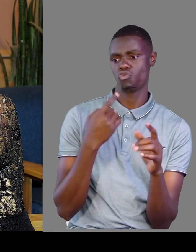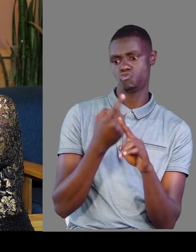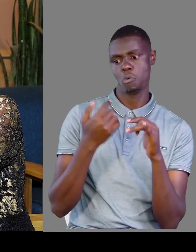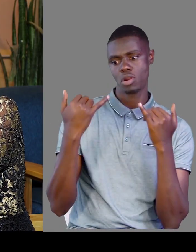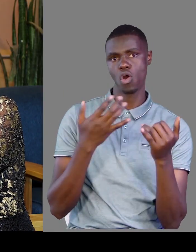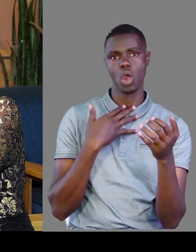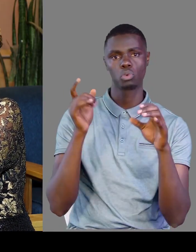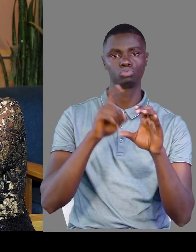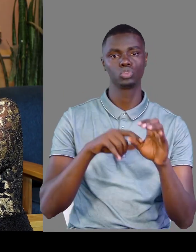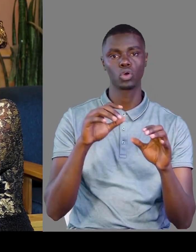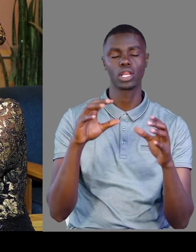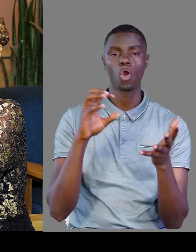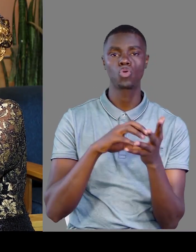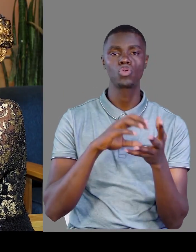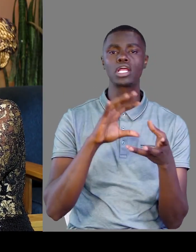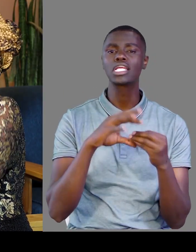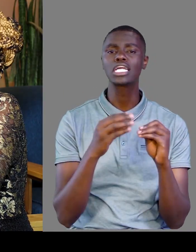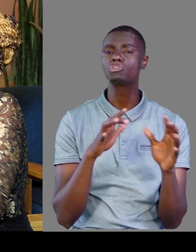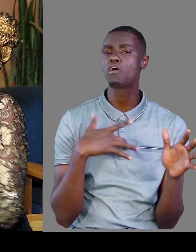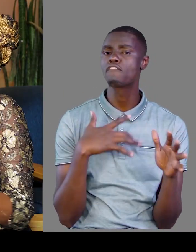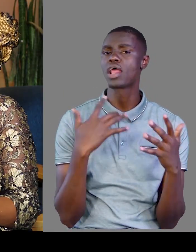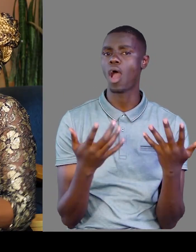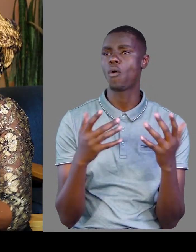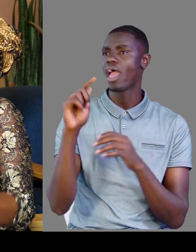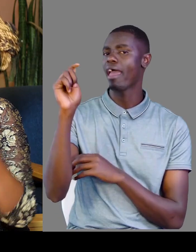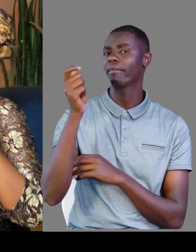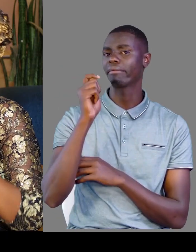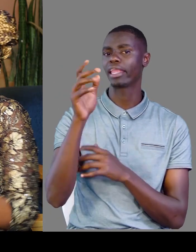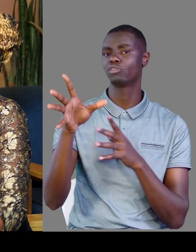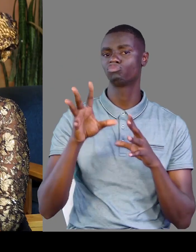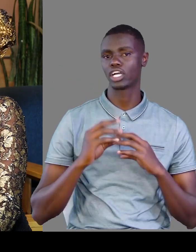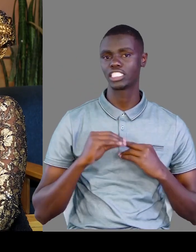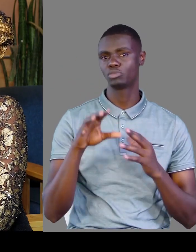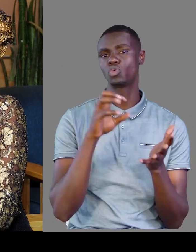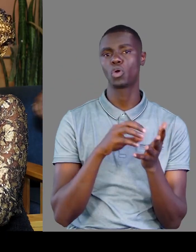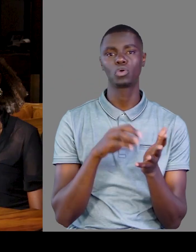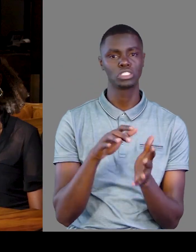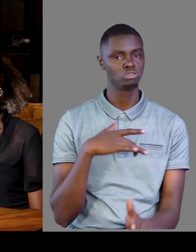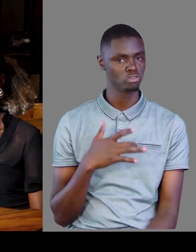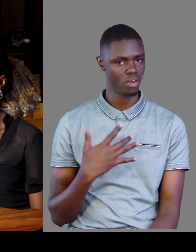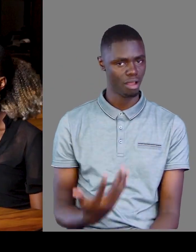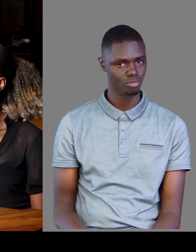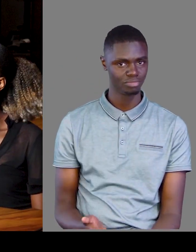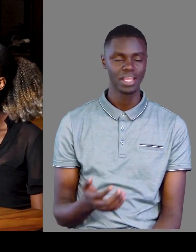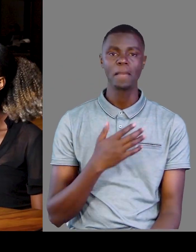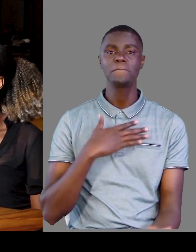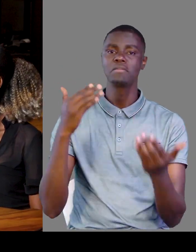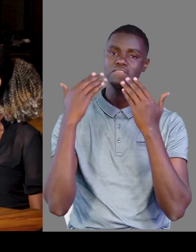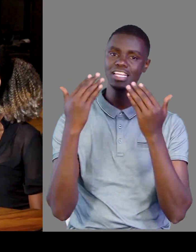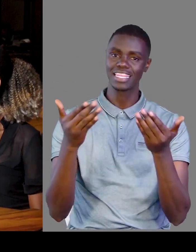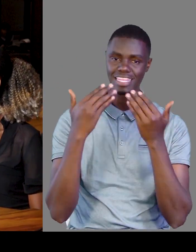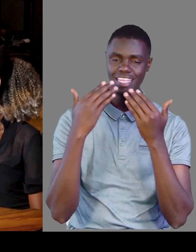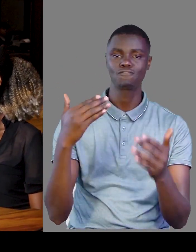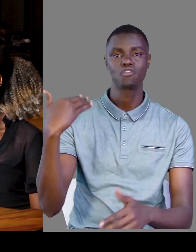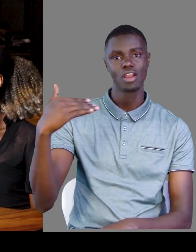okay, from now I want to join content creation, and how did it feel Kenyans embracing your content? I'm so grateful